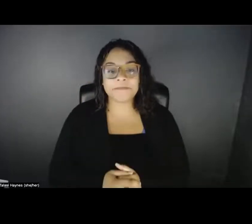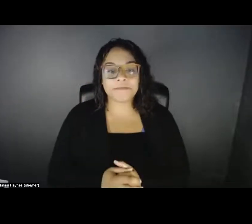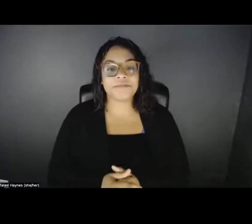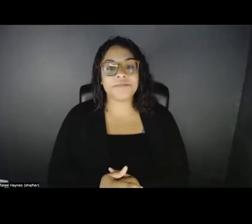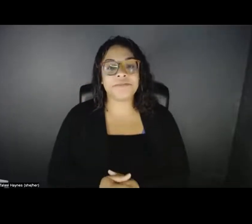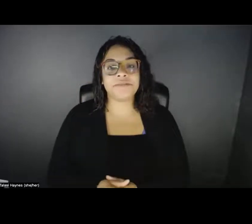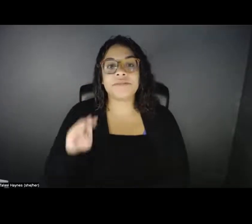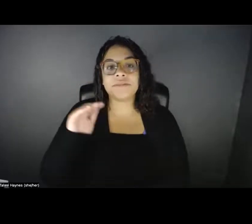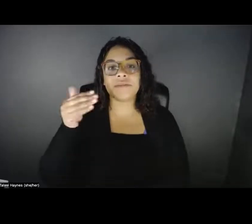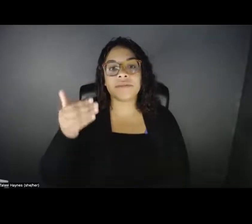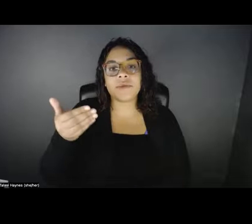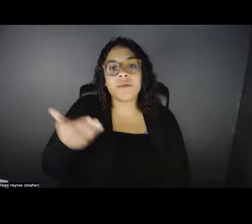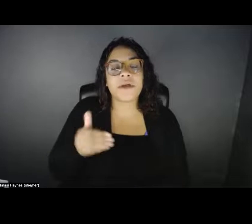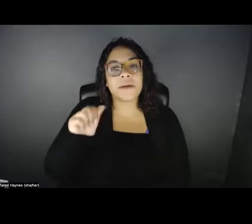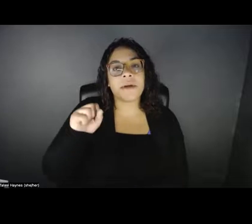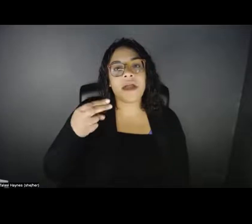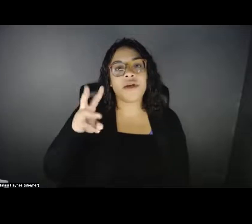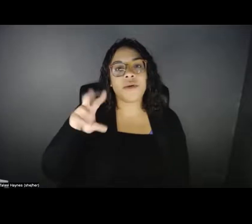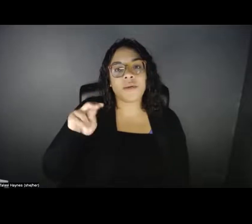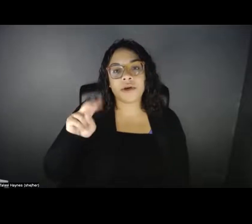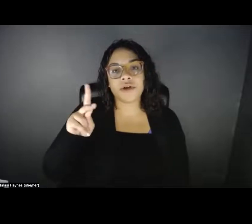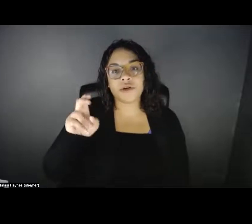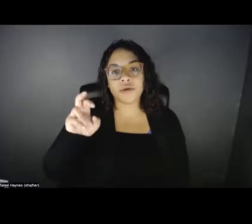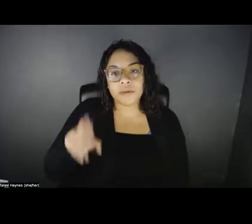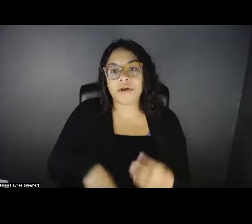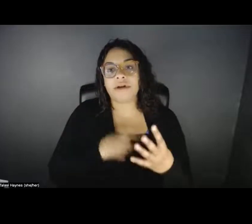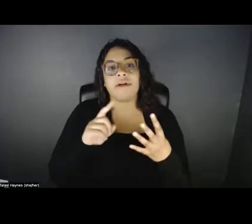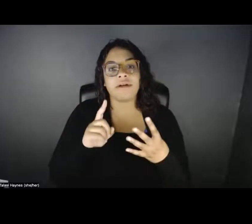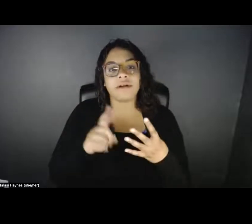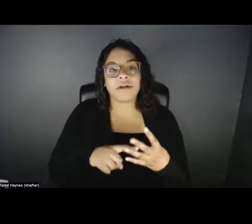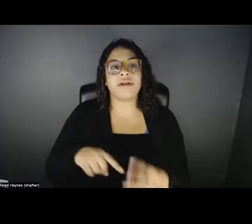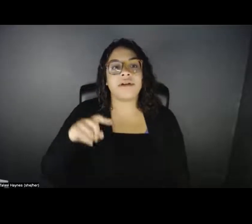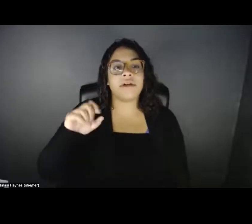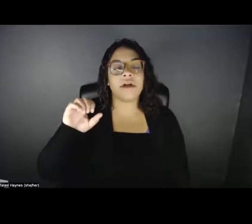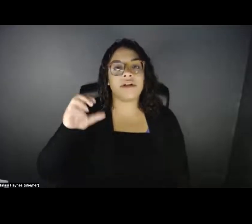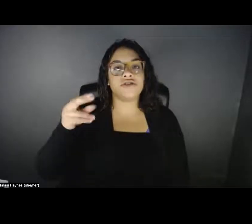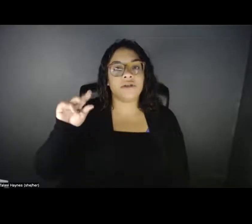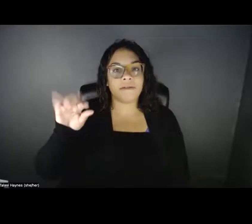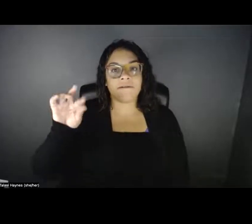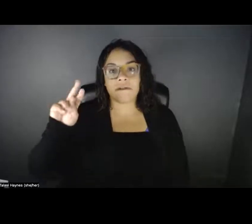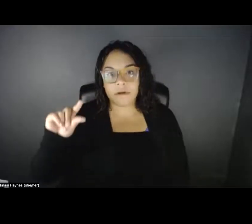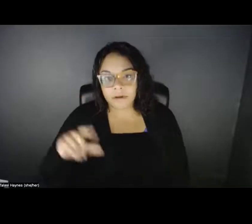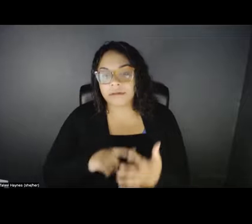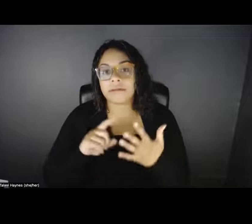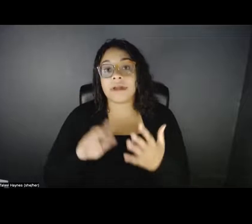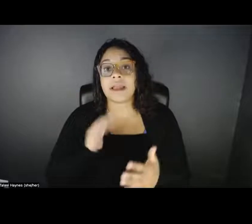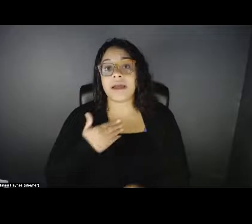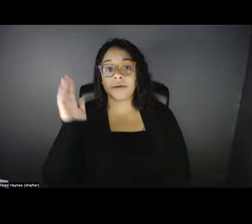Ashwin Kumar and Dr. Chunkit Fong, and our keynote speaker, Dr. Esther